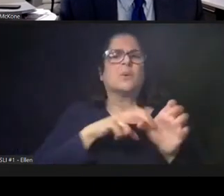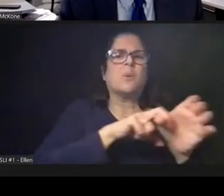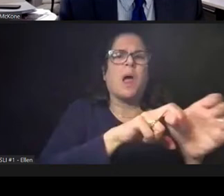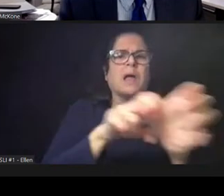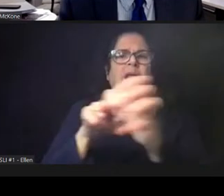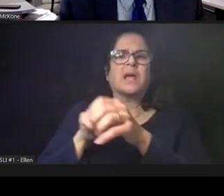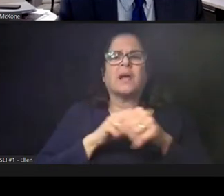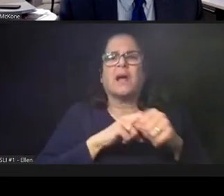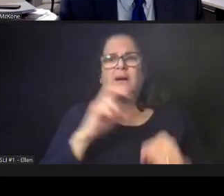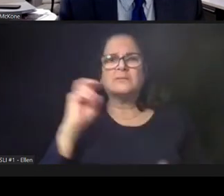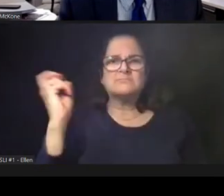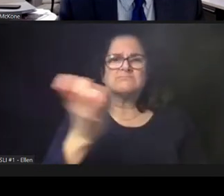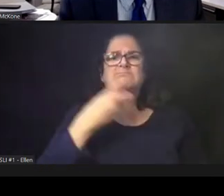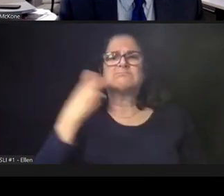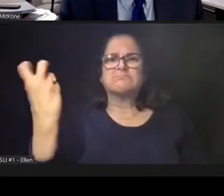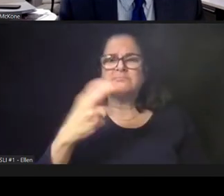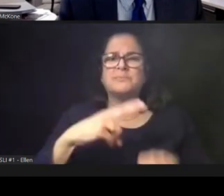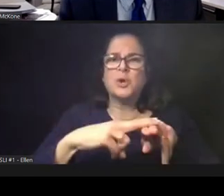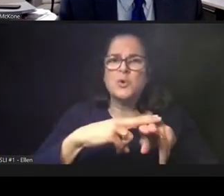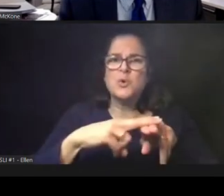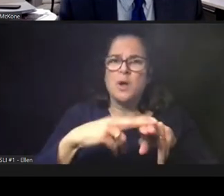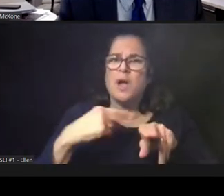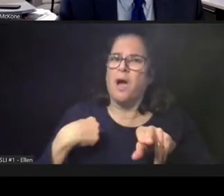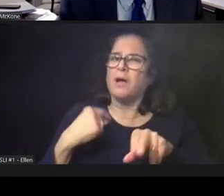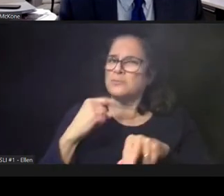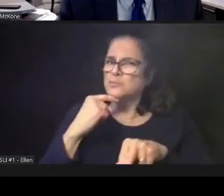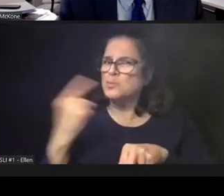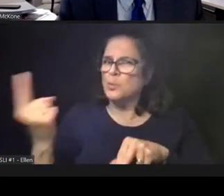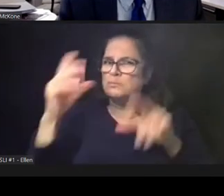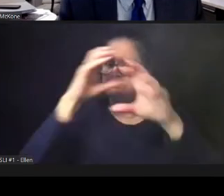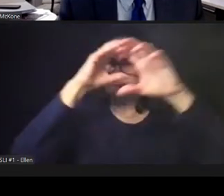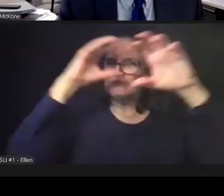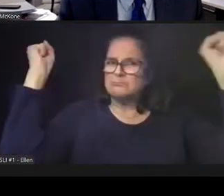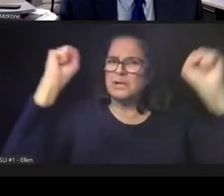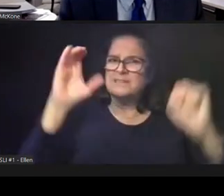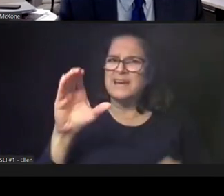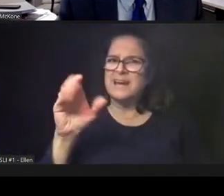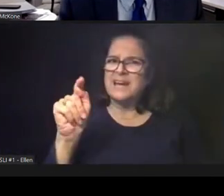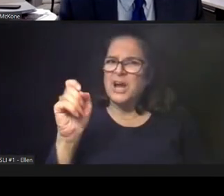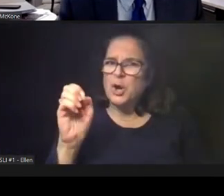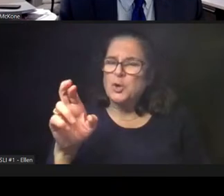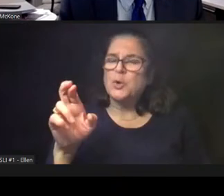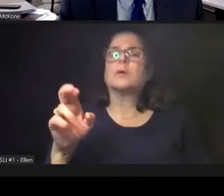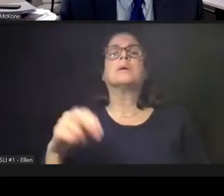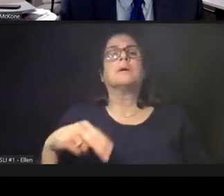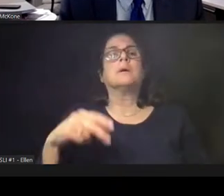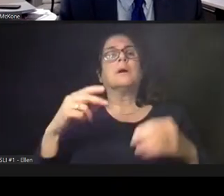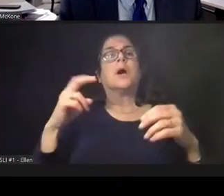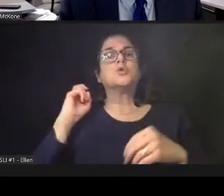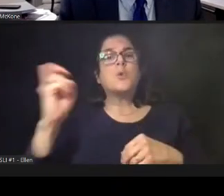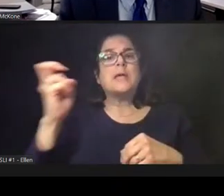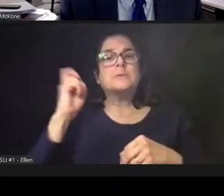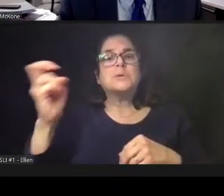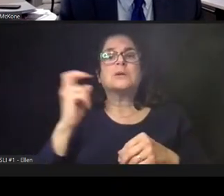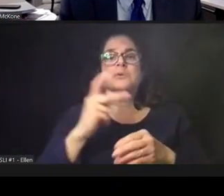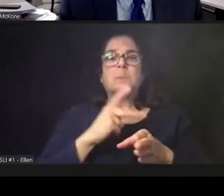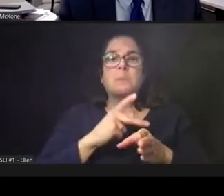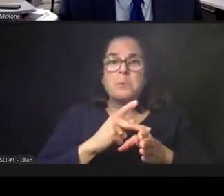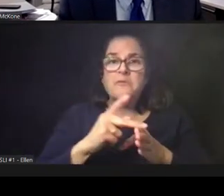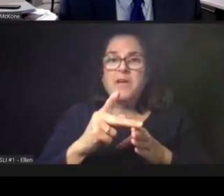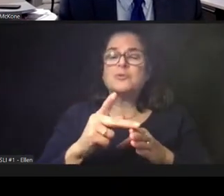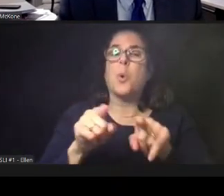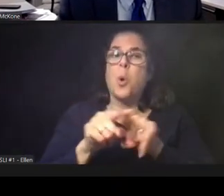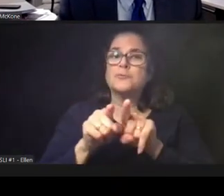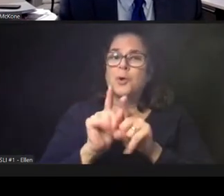certainly, you know, I've shared with President Carter that, you know, you guys are transportation professionals. We understand that now you've into the